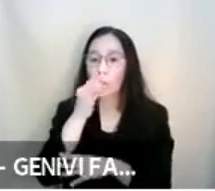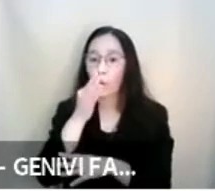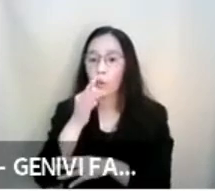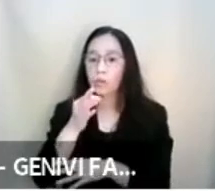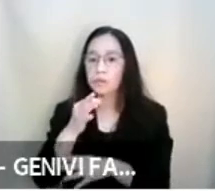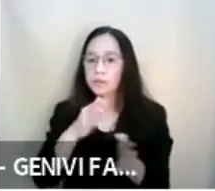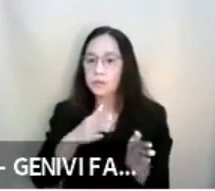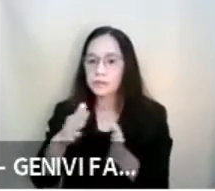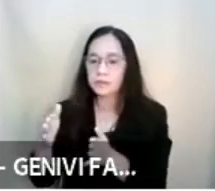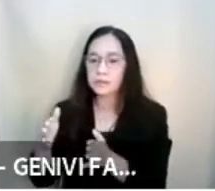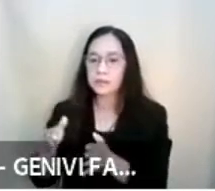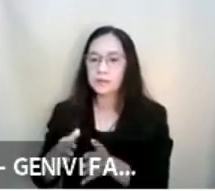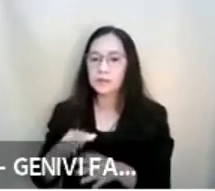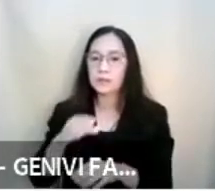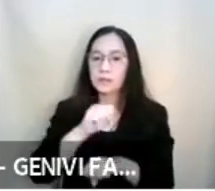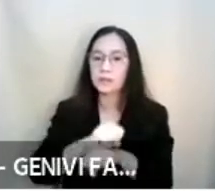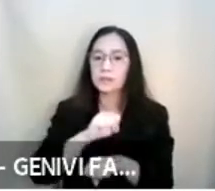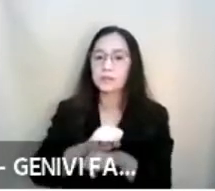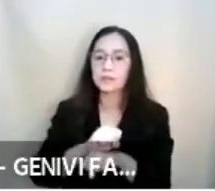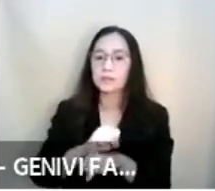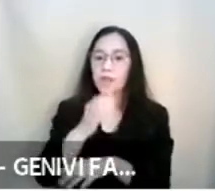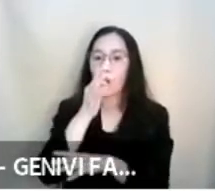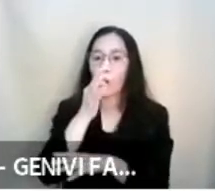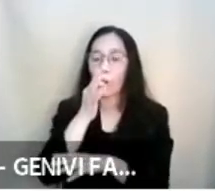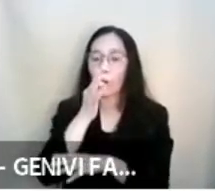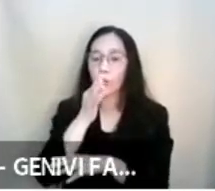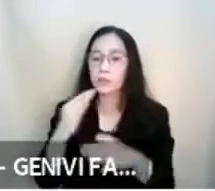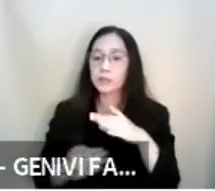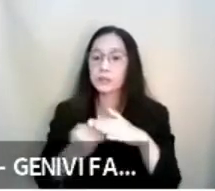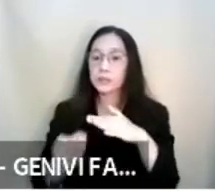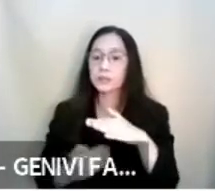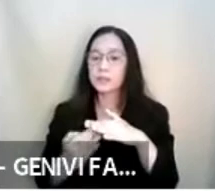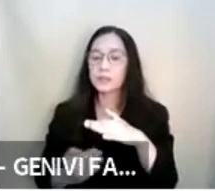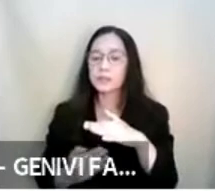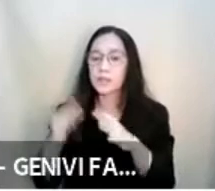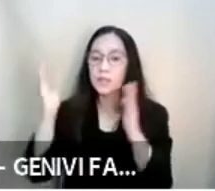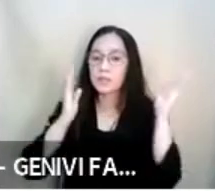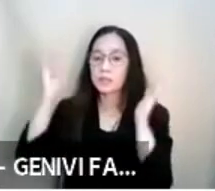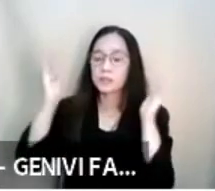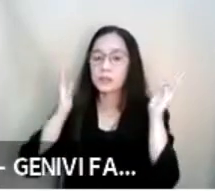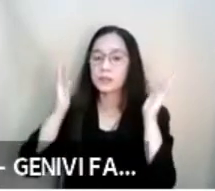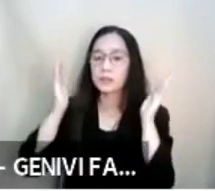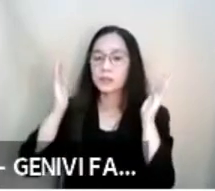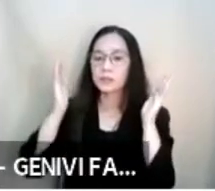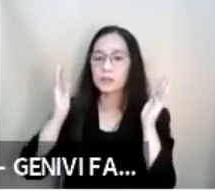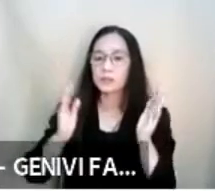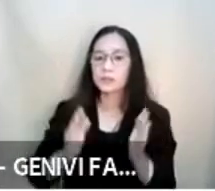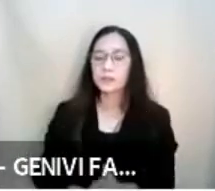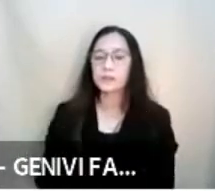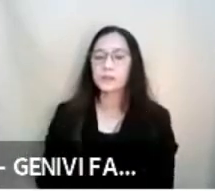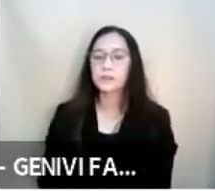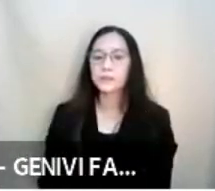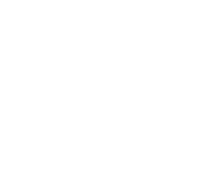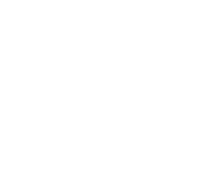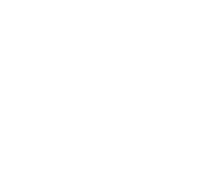handle food properly, work in a basic food service setting.